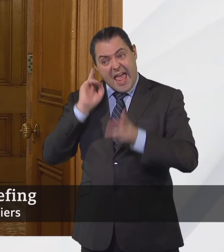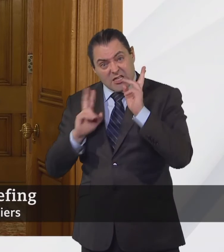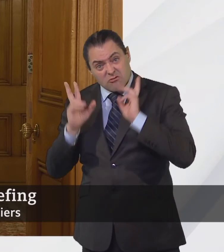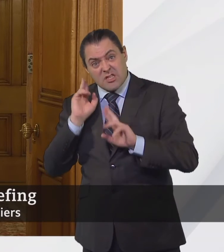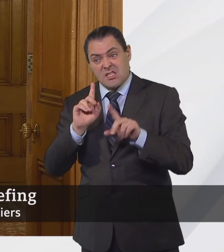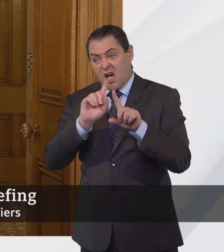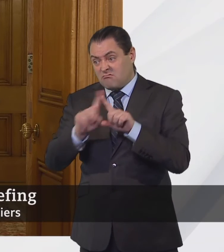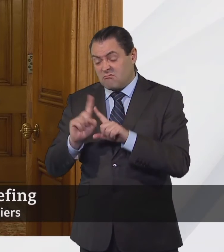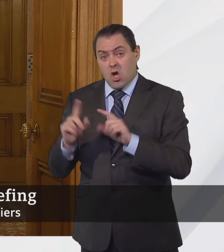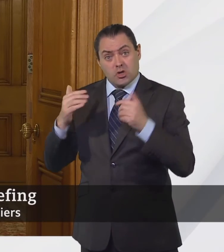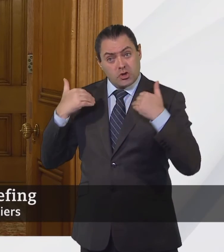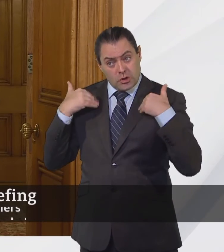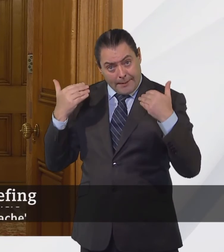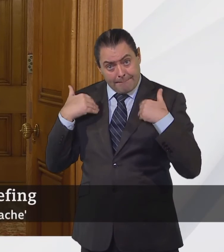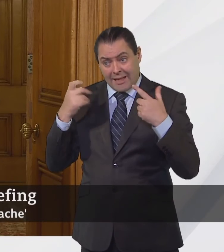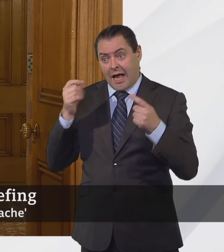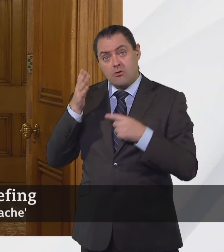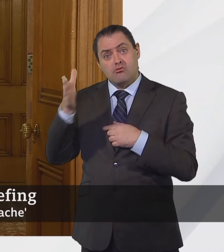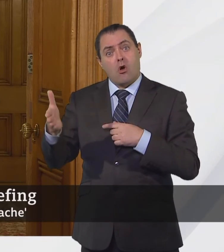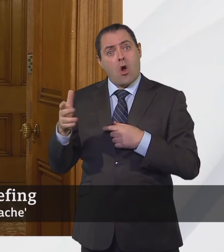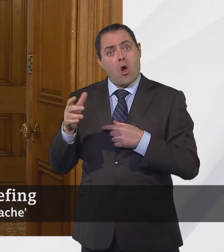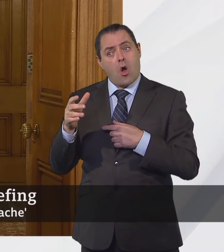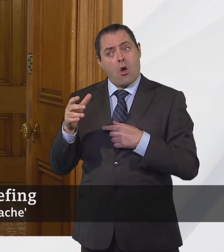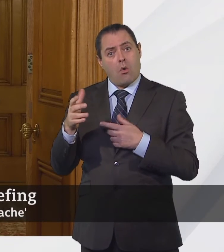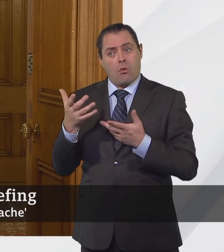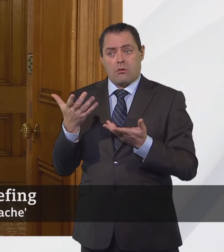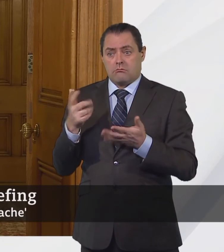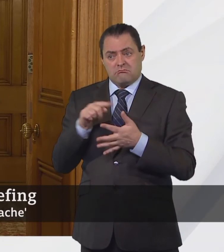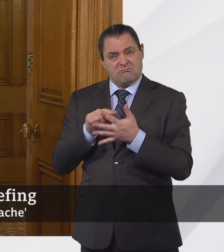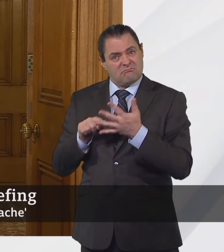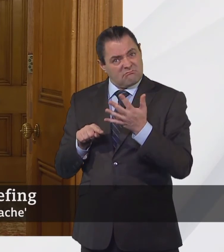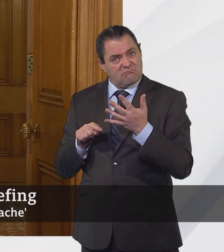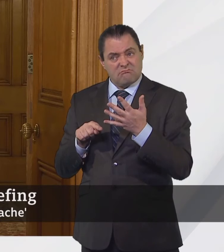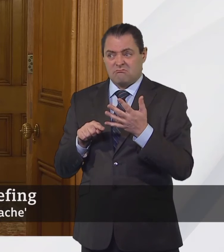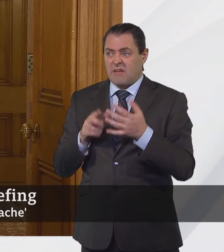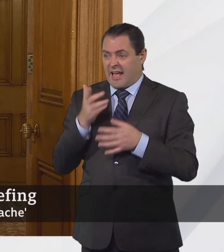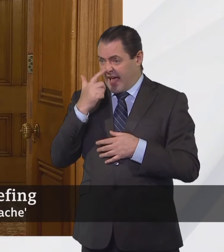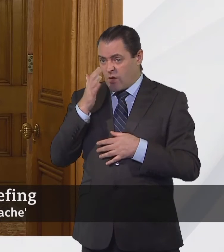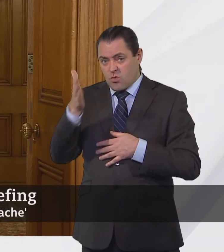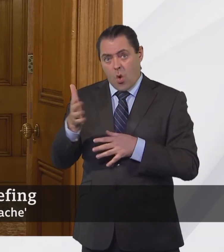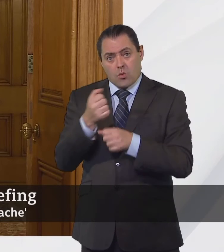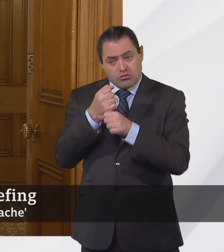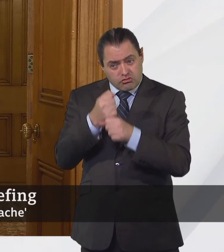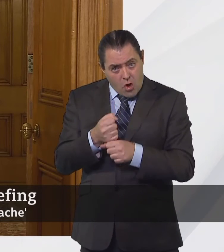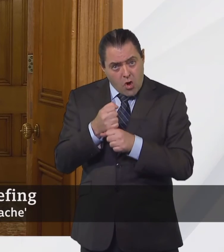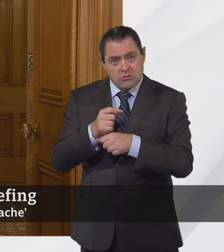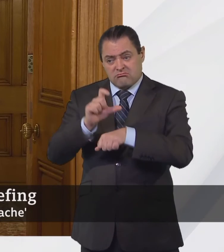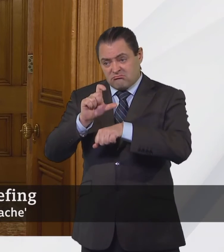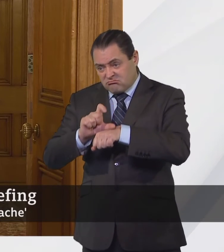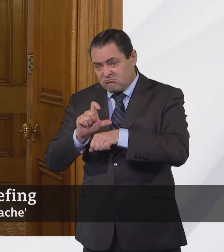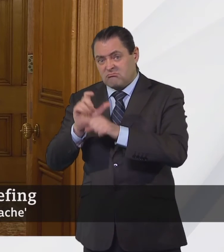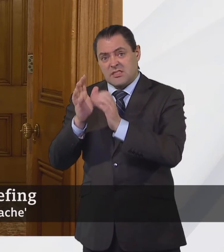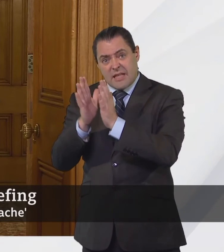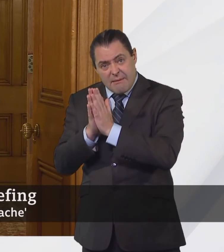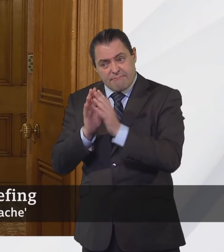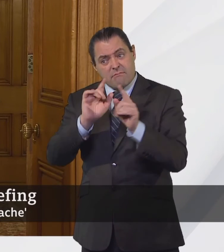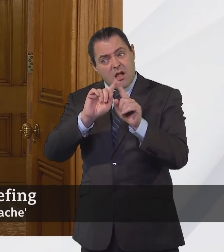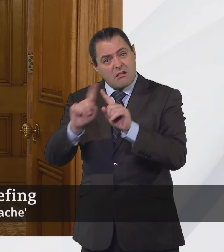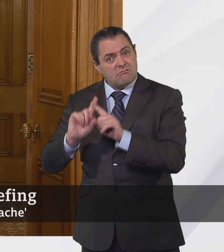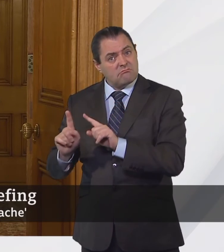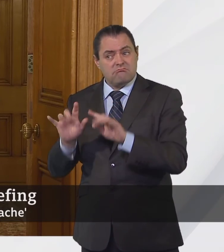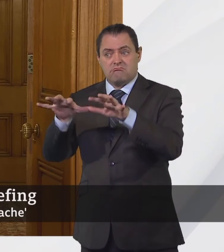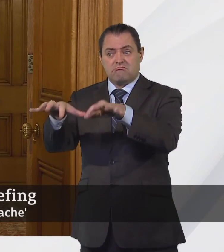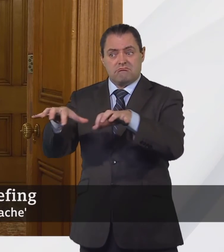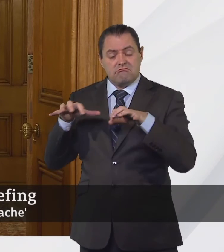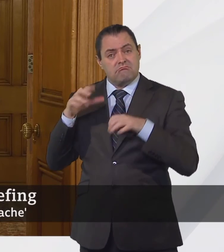open, gyms will be functioning, places of worship will be open for communal worship as well. So